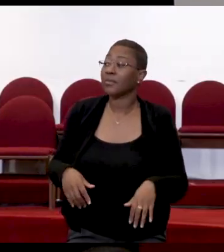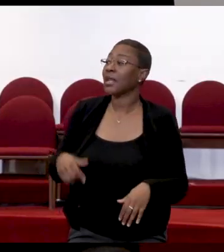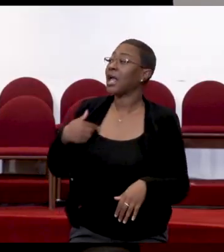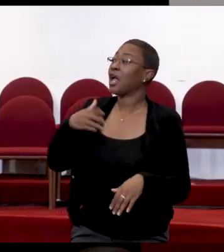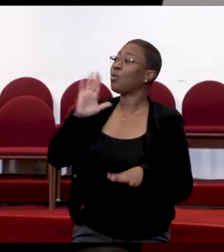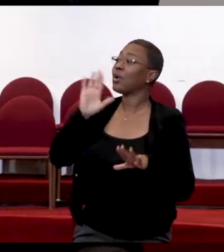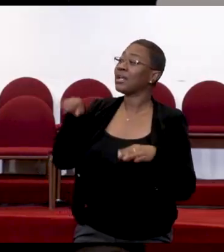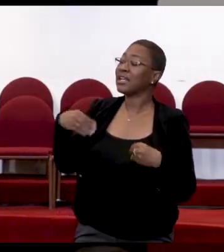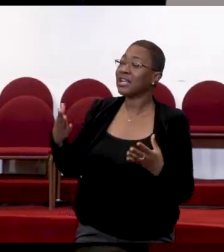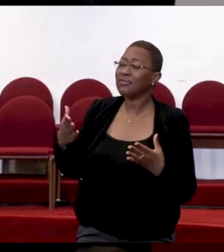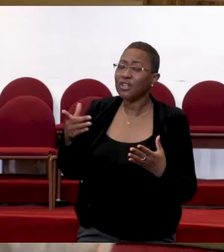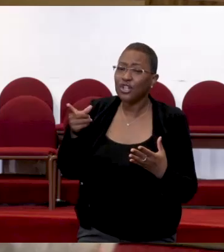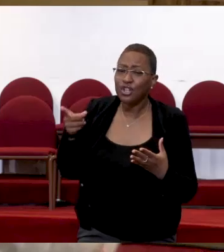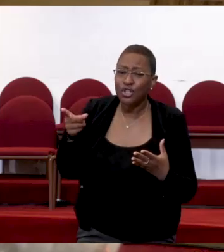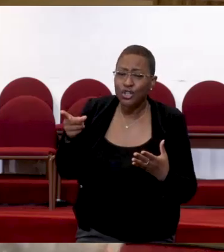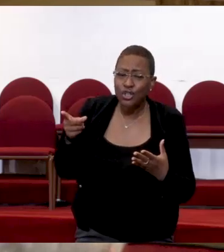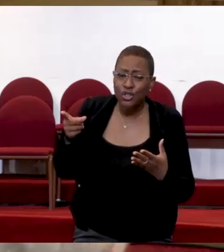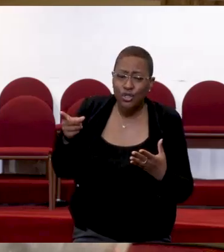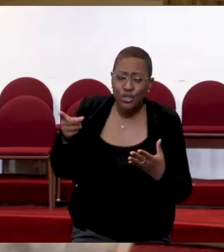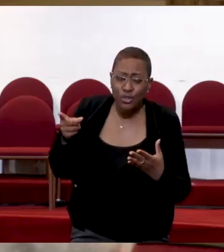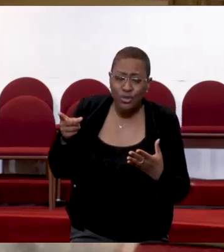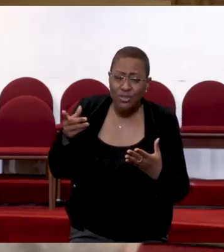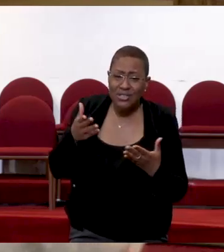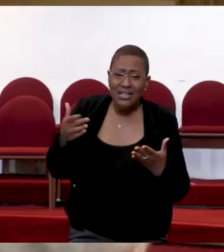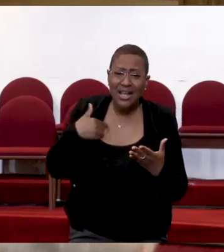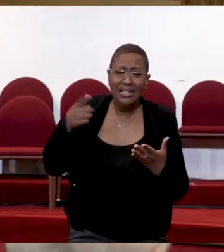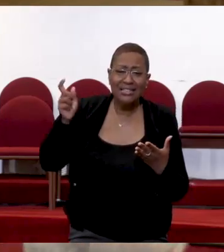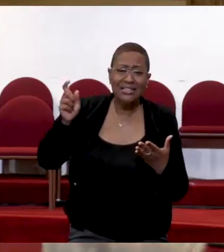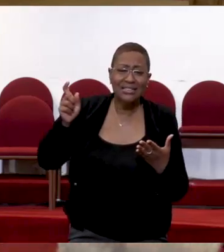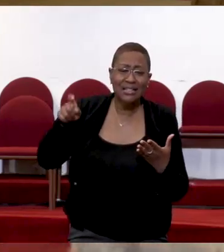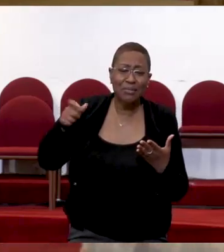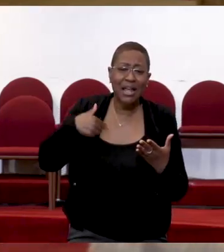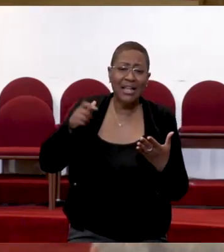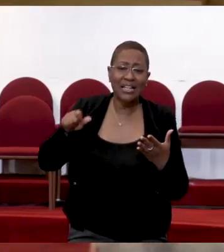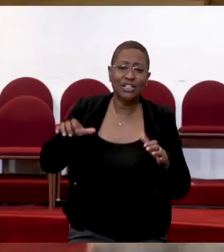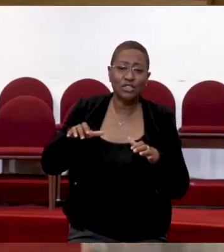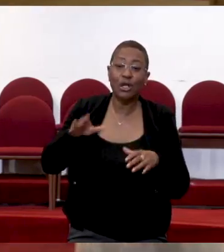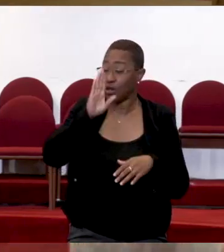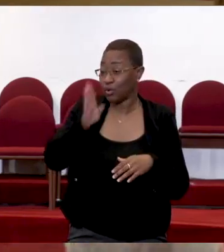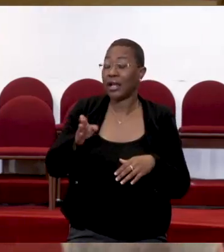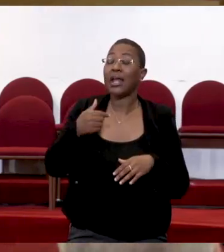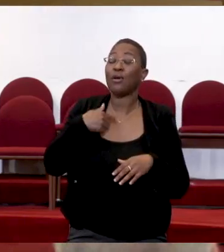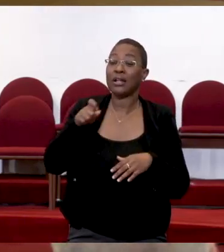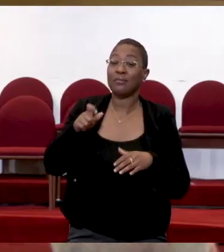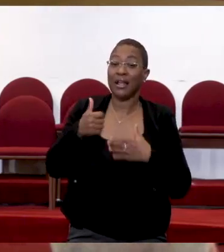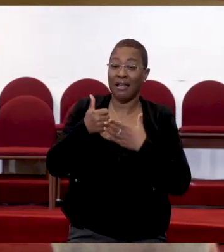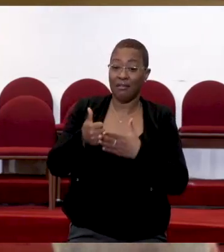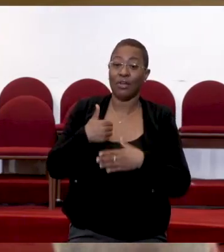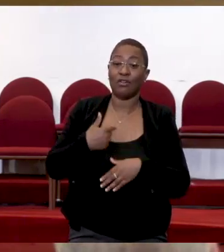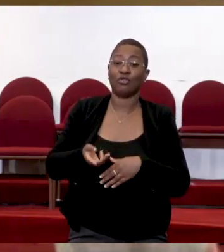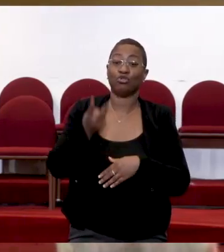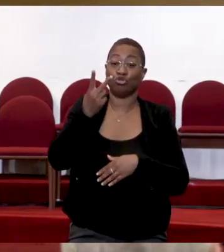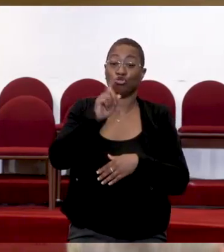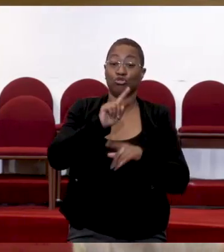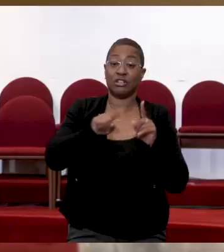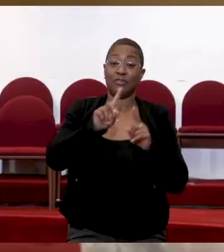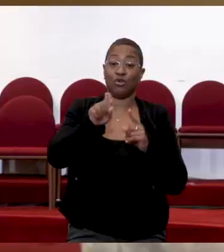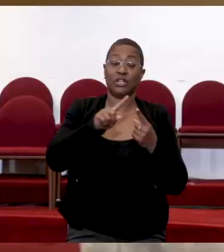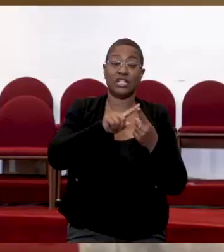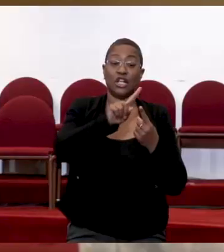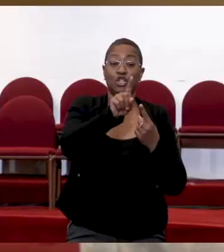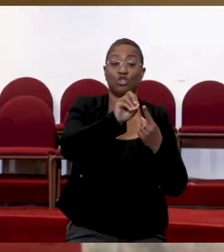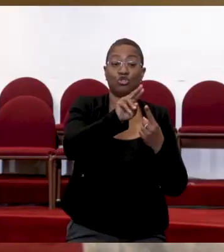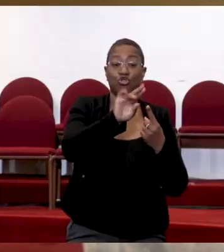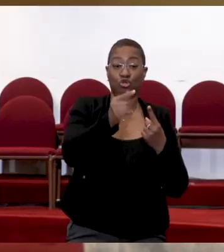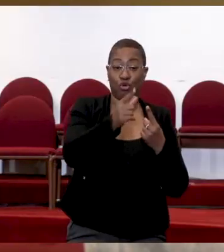very direct on this. I meet when there is something I can do to be helpful. We've got 2 different questions. One is a zoning